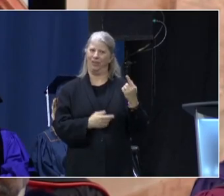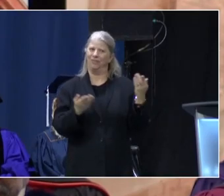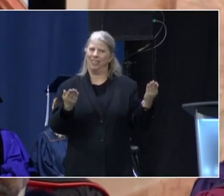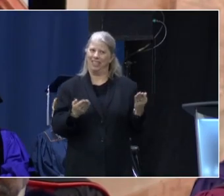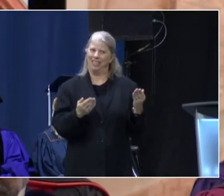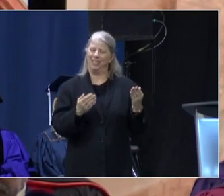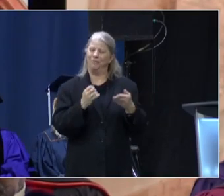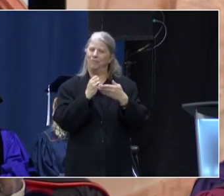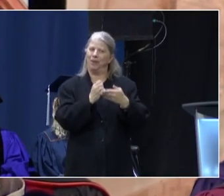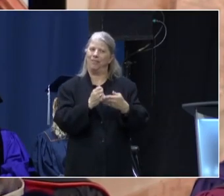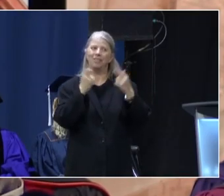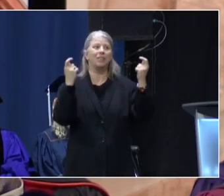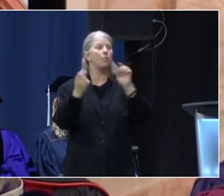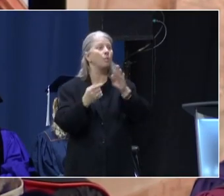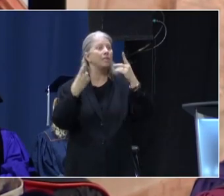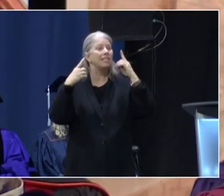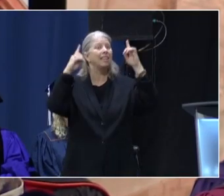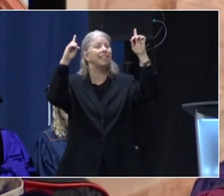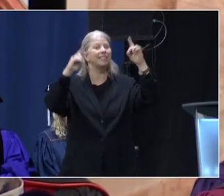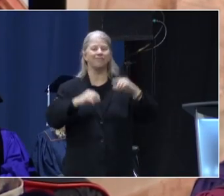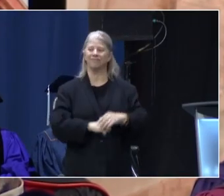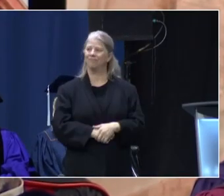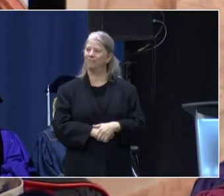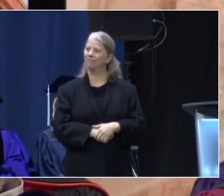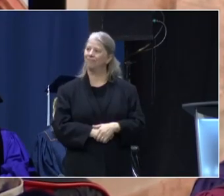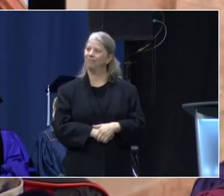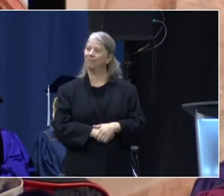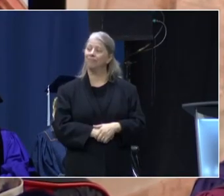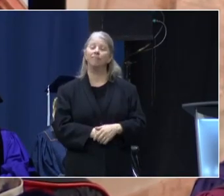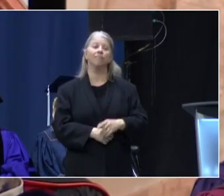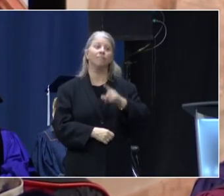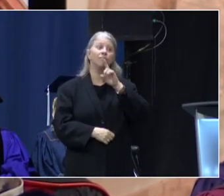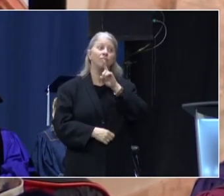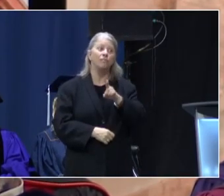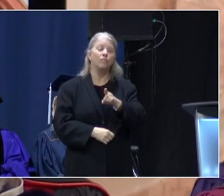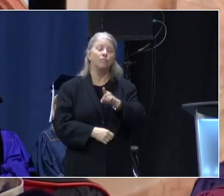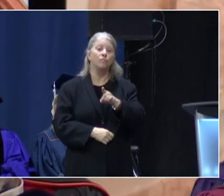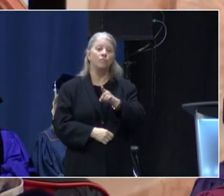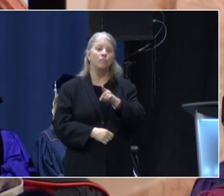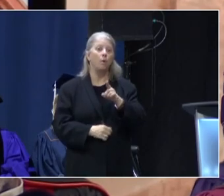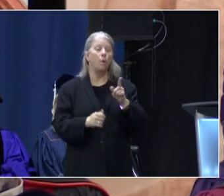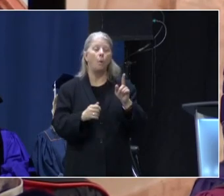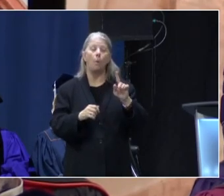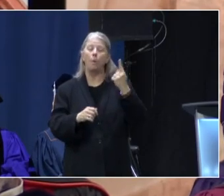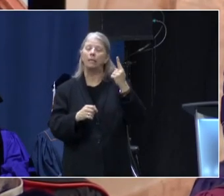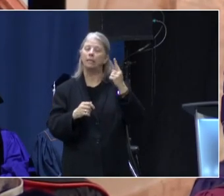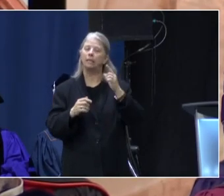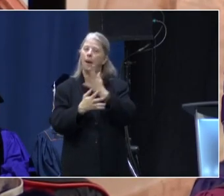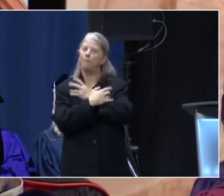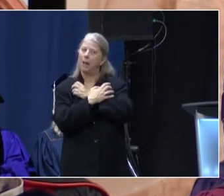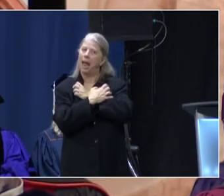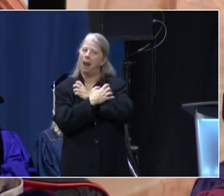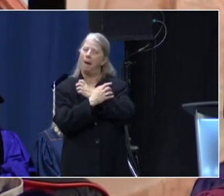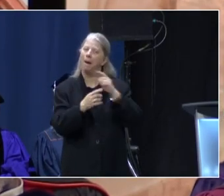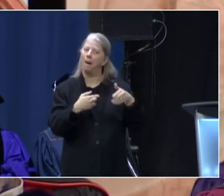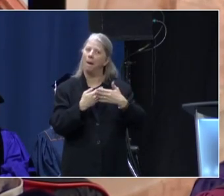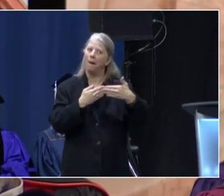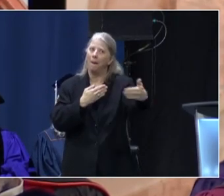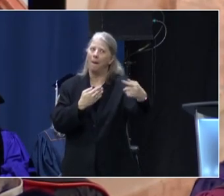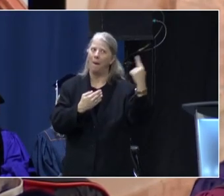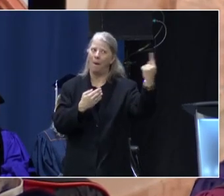and celebrate your success. After all, once a bear, always a